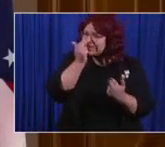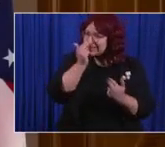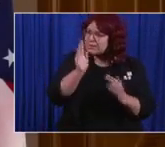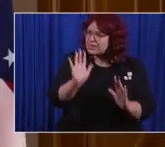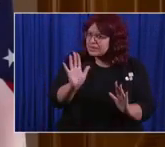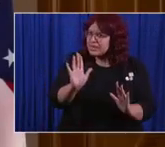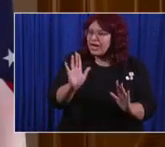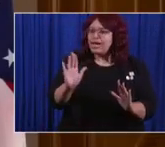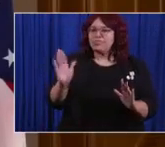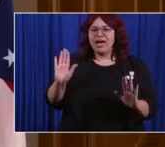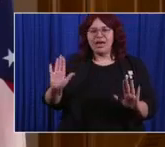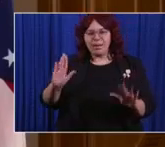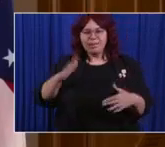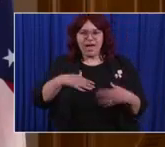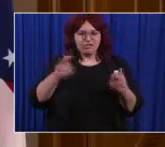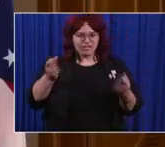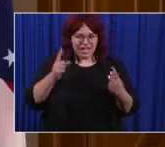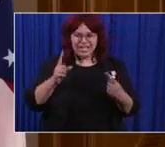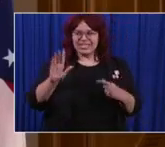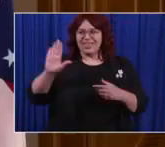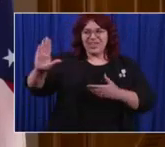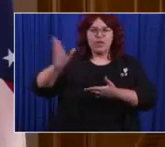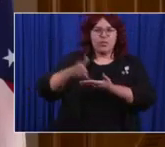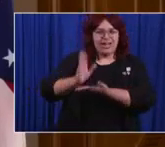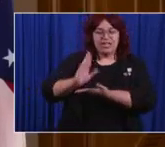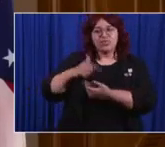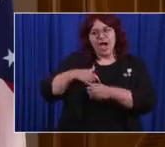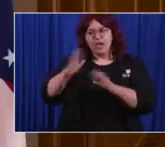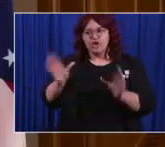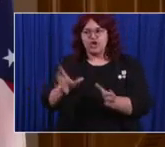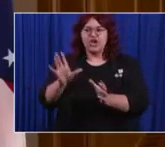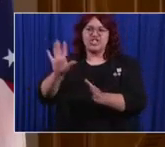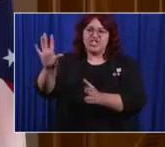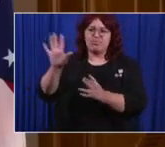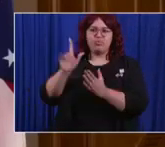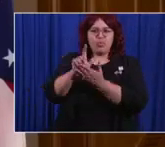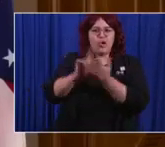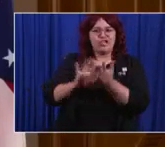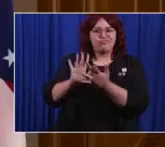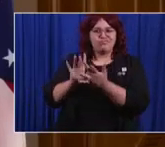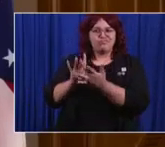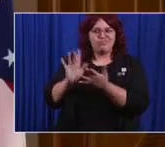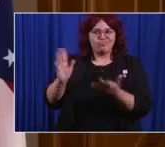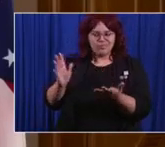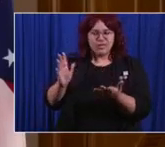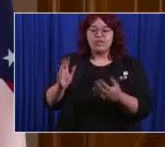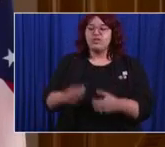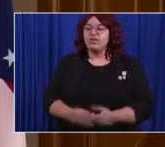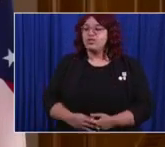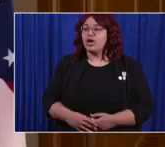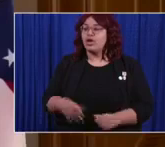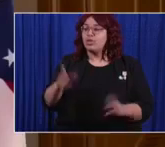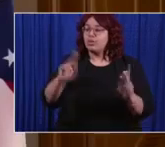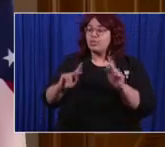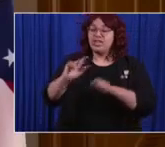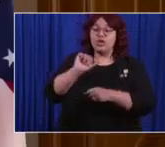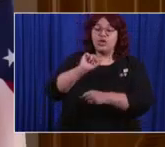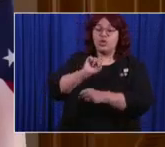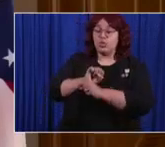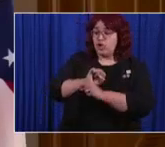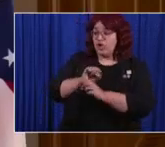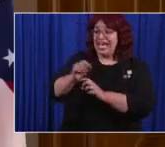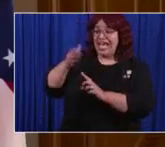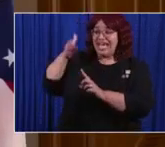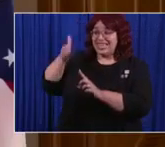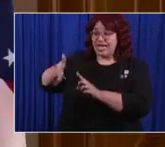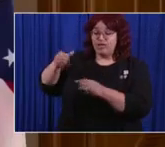You're seeing some of the national chains, for example, that are requiring anybody that works there and anybody that comes into their retail establishment to